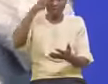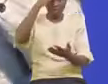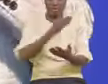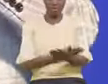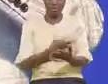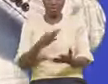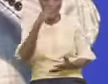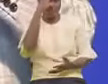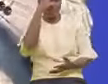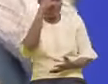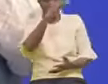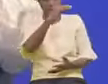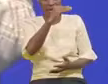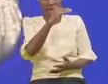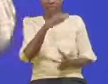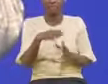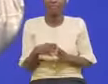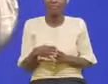Amegbetɔ vila.